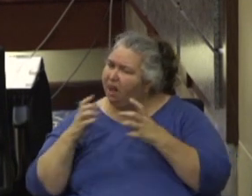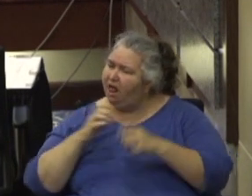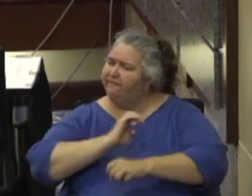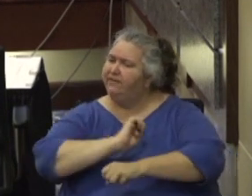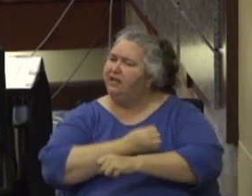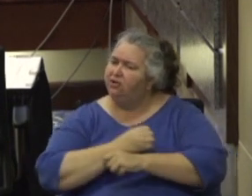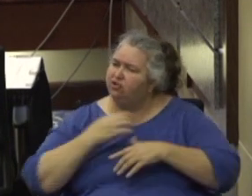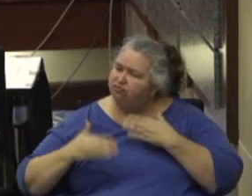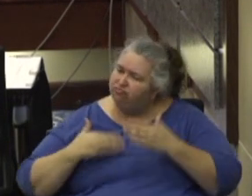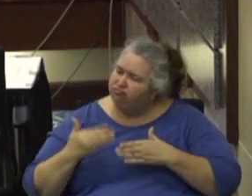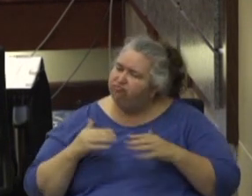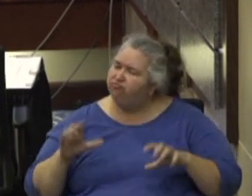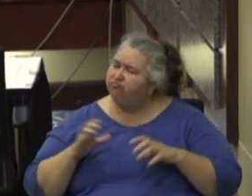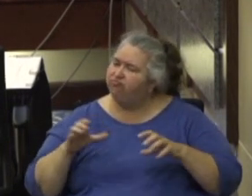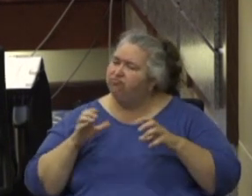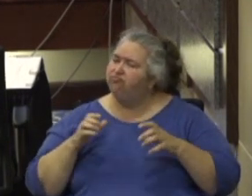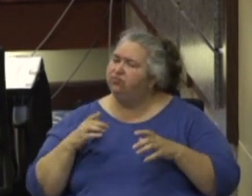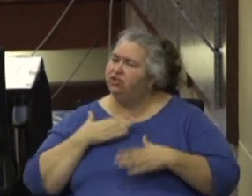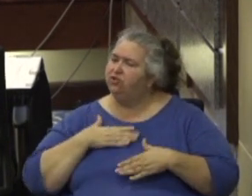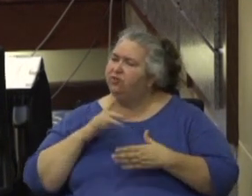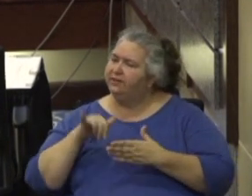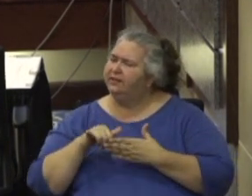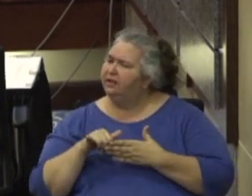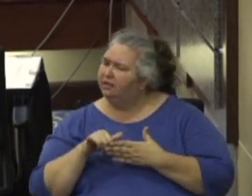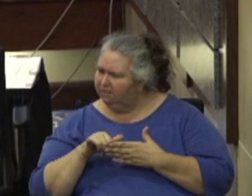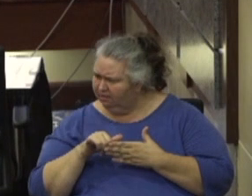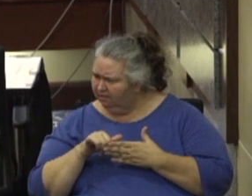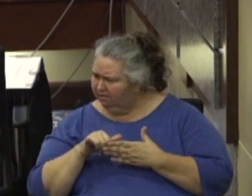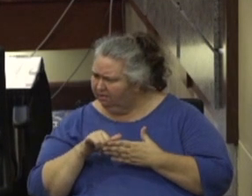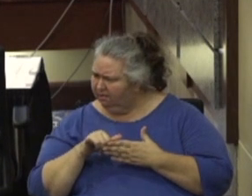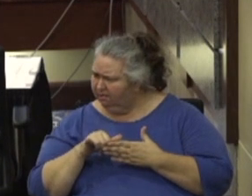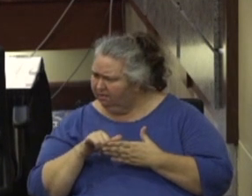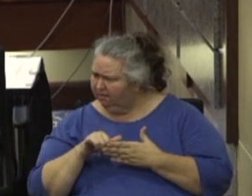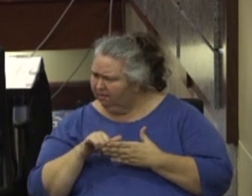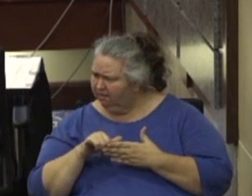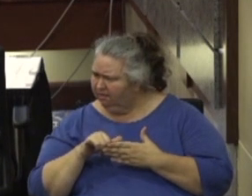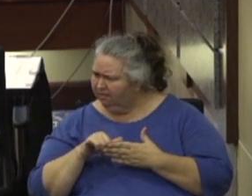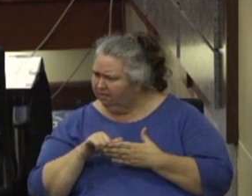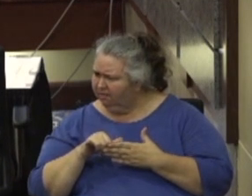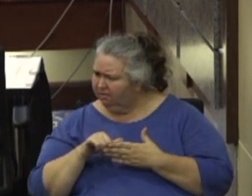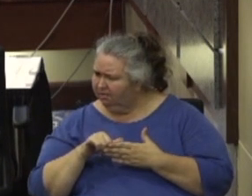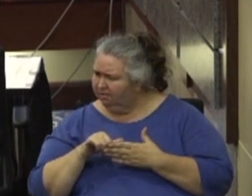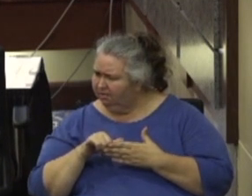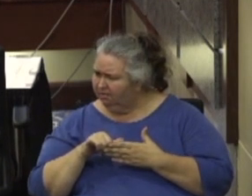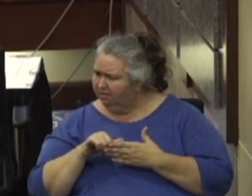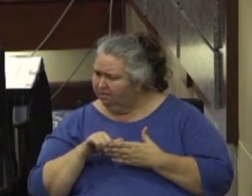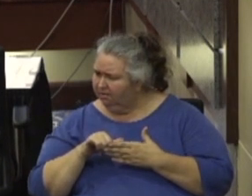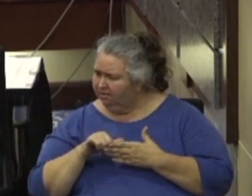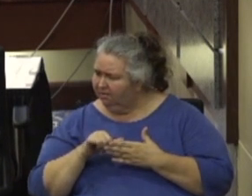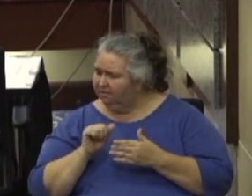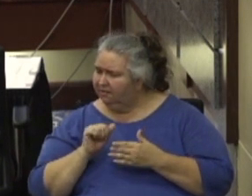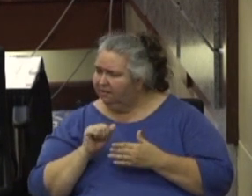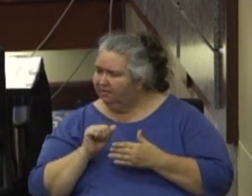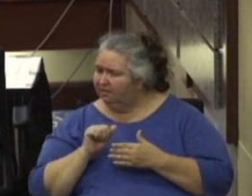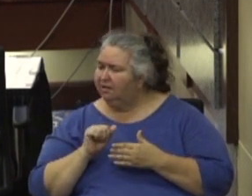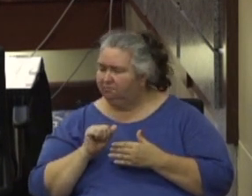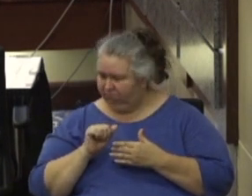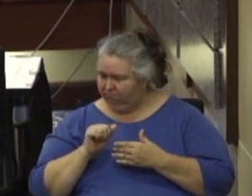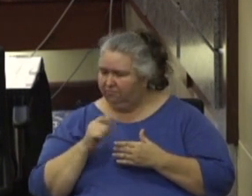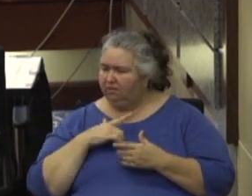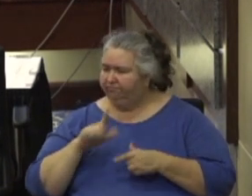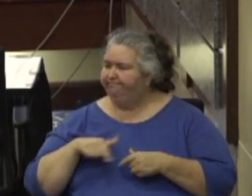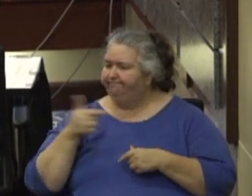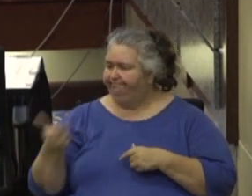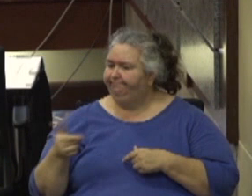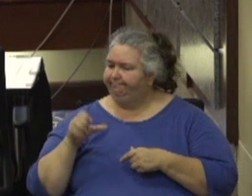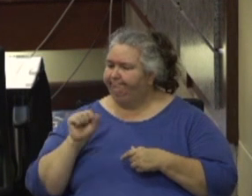We've had a lot of calls with industry leaders over the last week, and she is tremendous and a great benefit to the city. And with that, Sarah, I'm going to hand